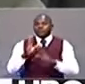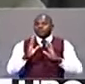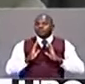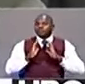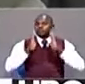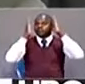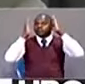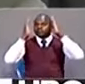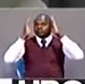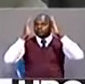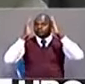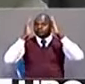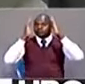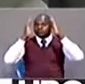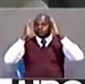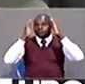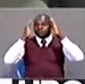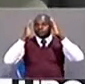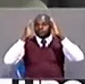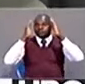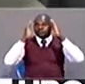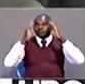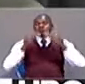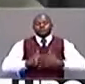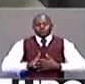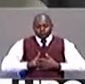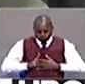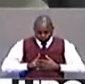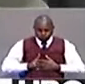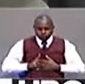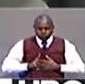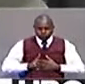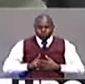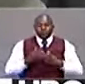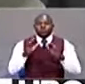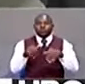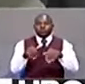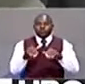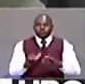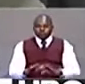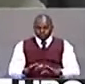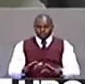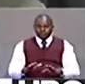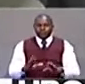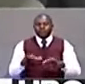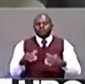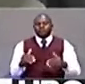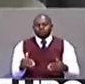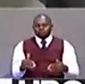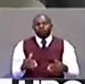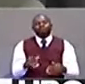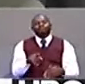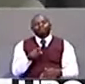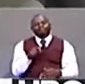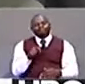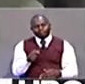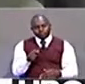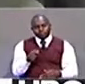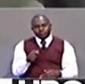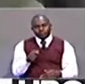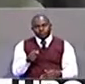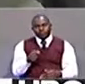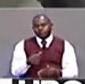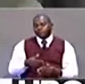Archbishop was being afforded a deserved send-off, and then it was akin to